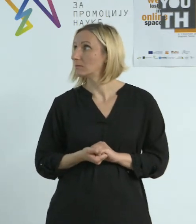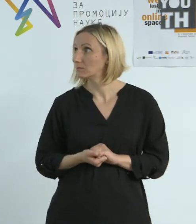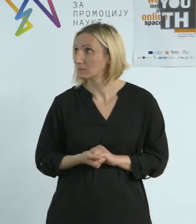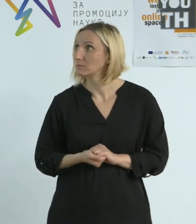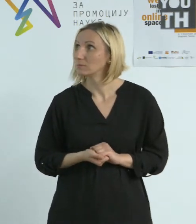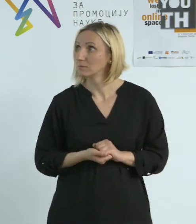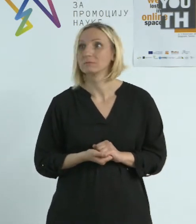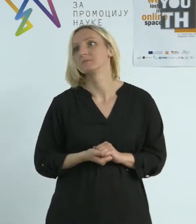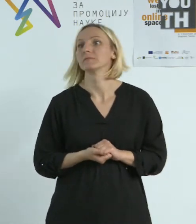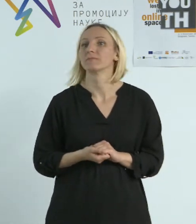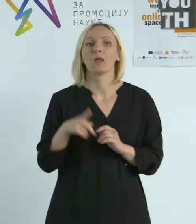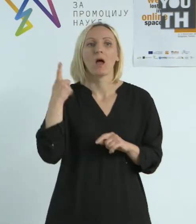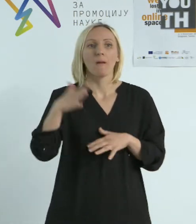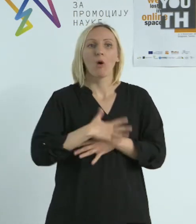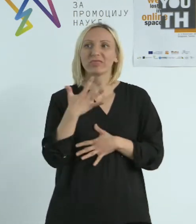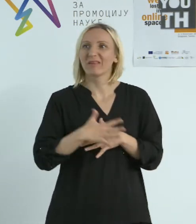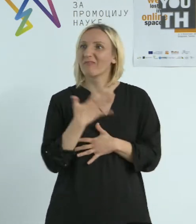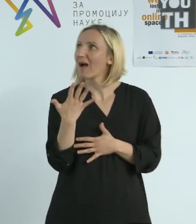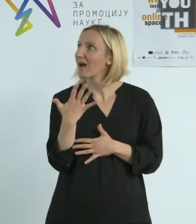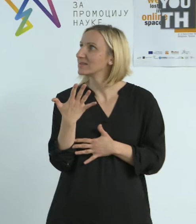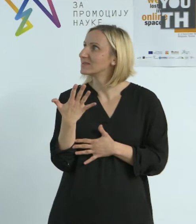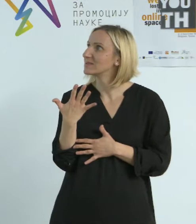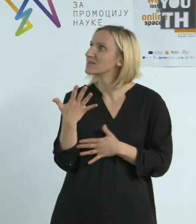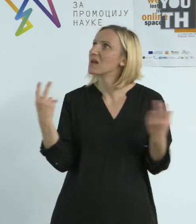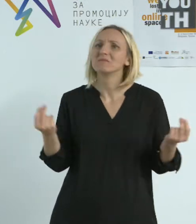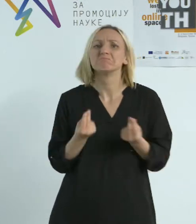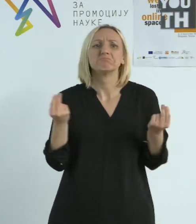First, these are the motivation of participants. Why these participants